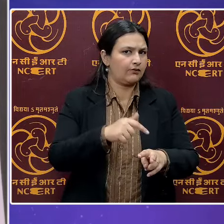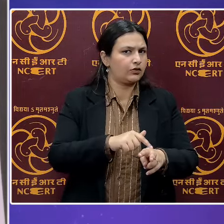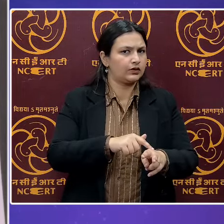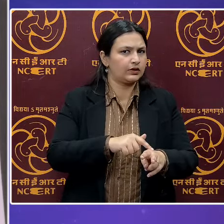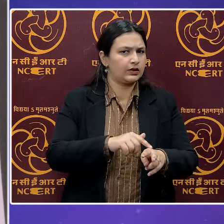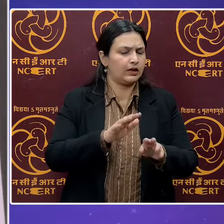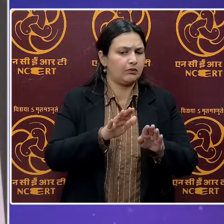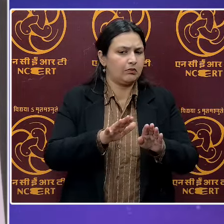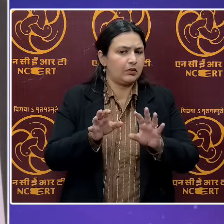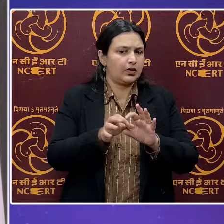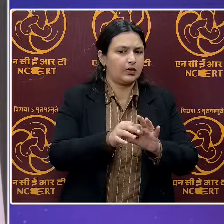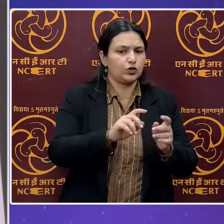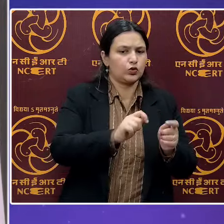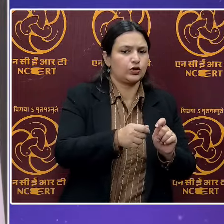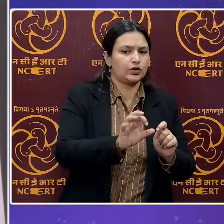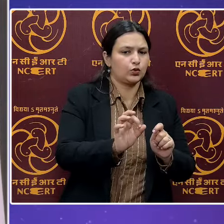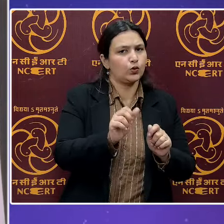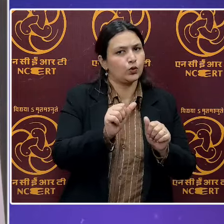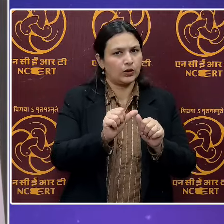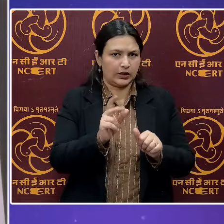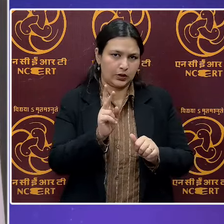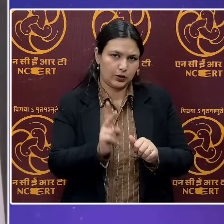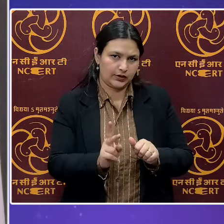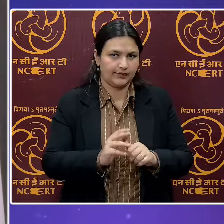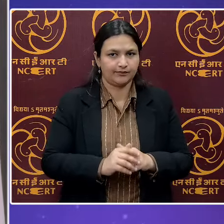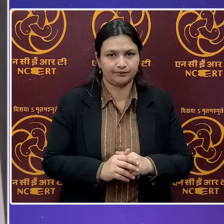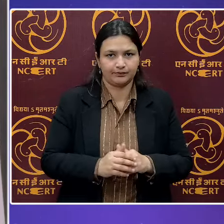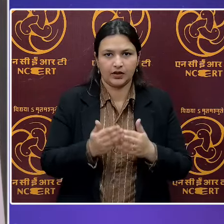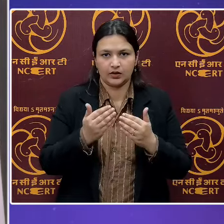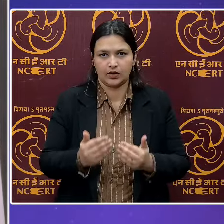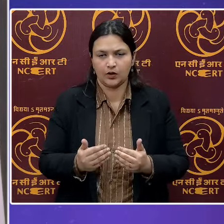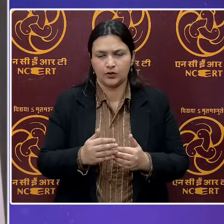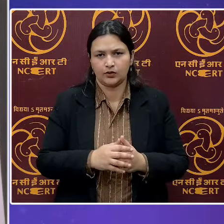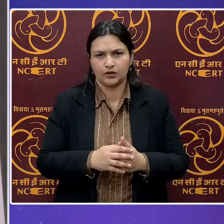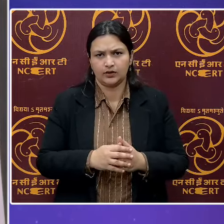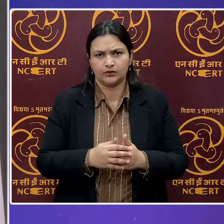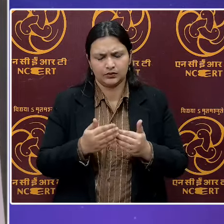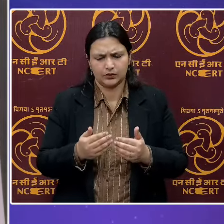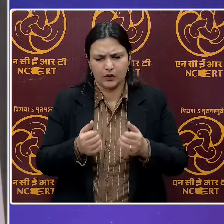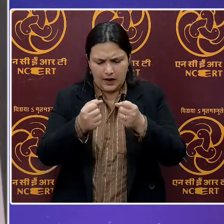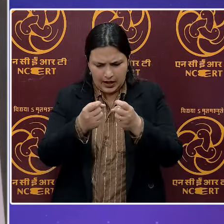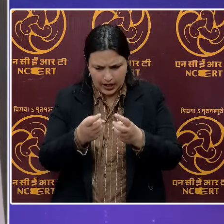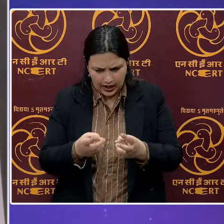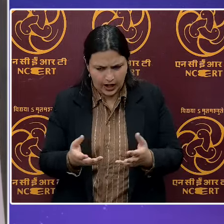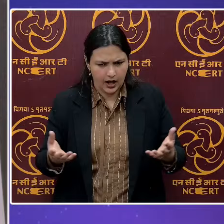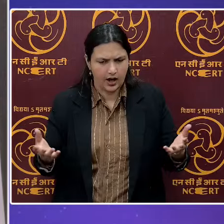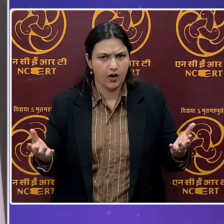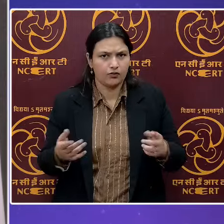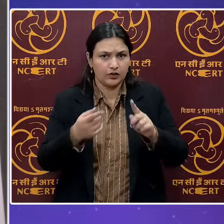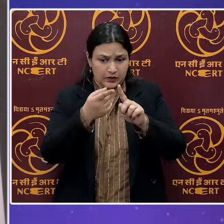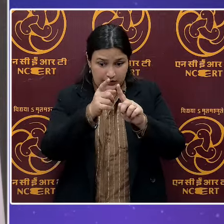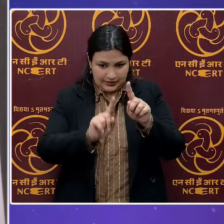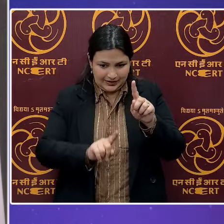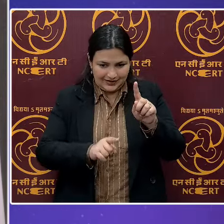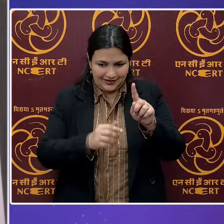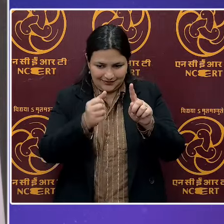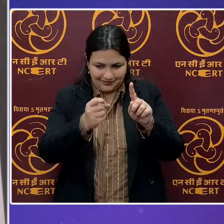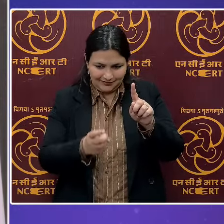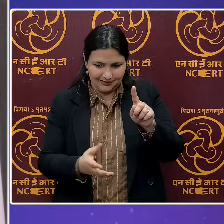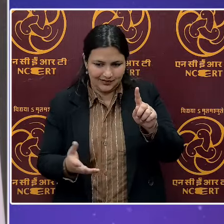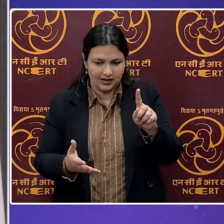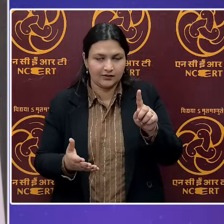the sign of differentiation, a. Now the derivative of sine, differentiation or derivative are the same thing. The derivative of